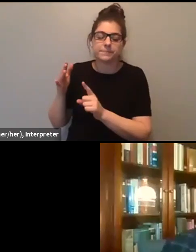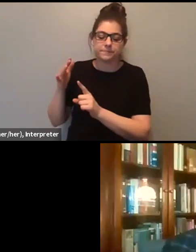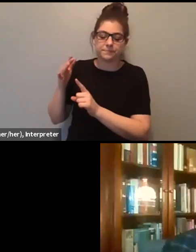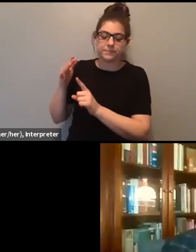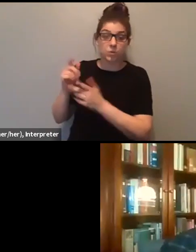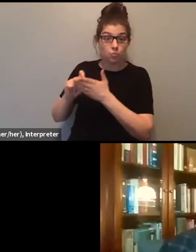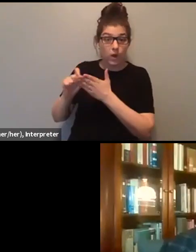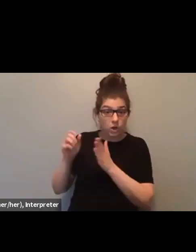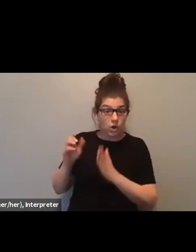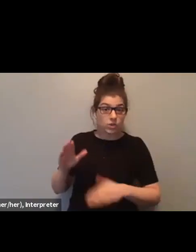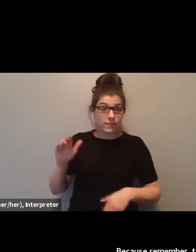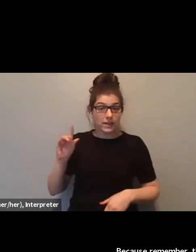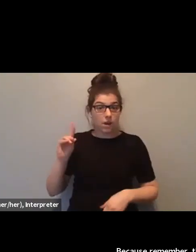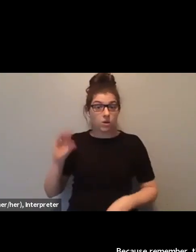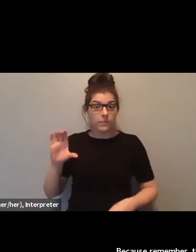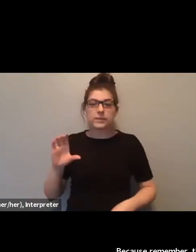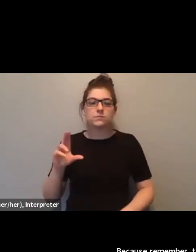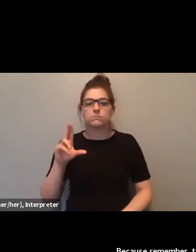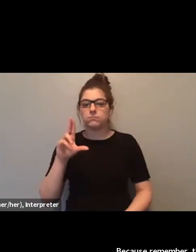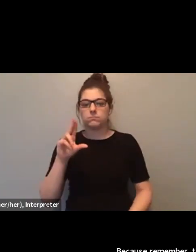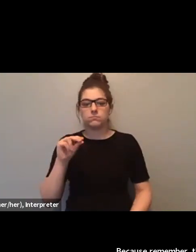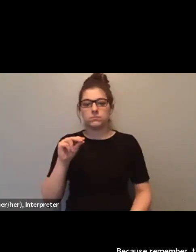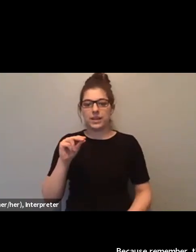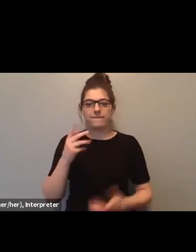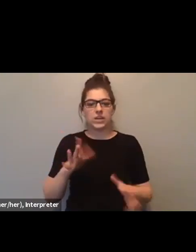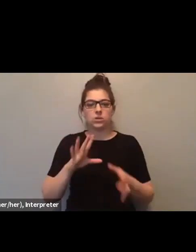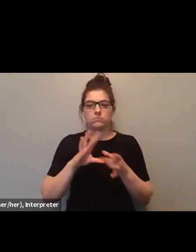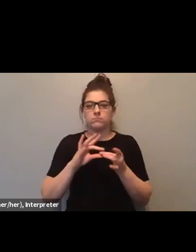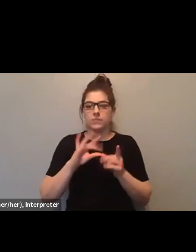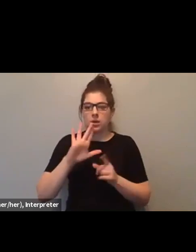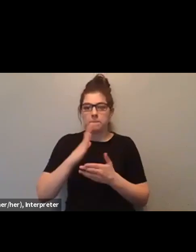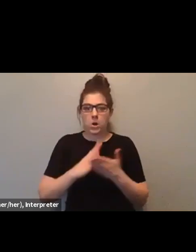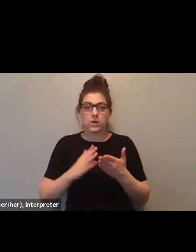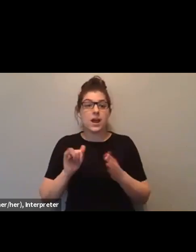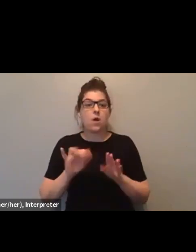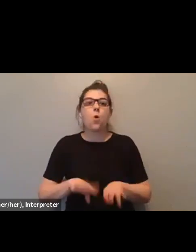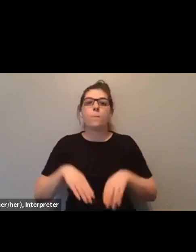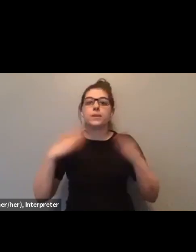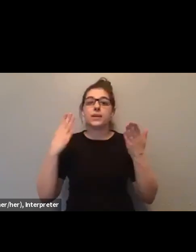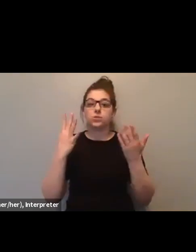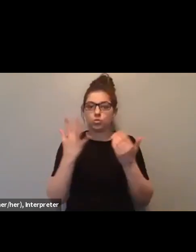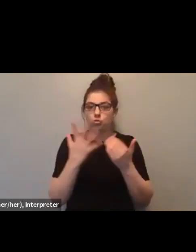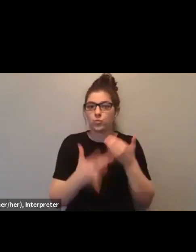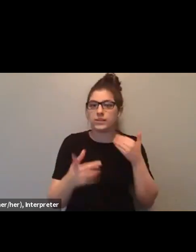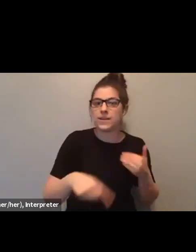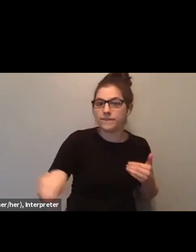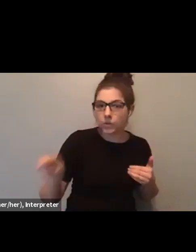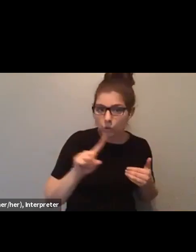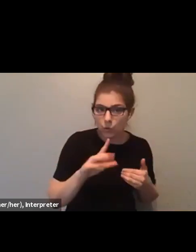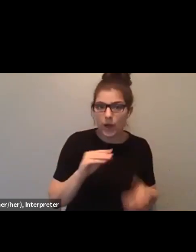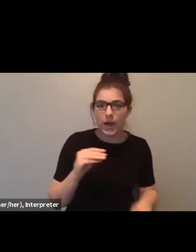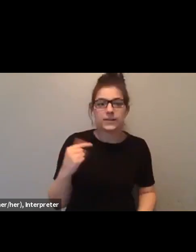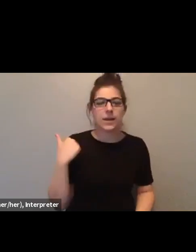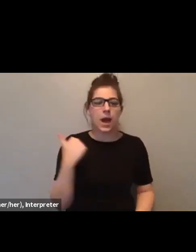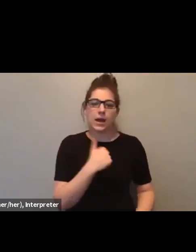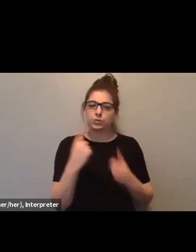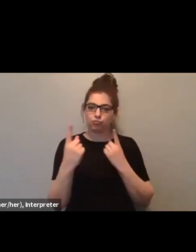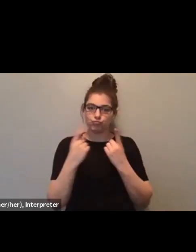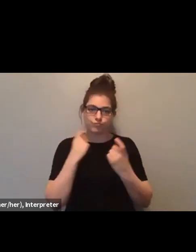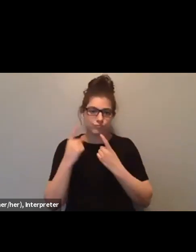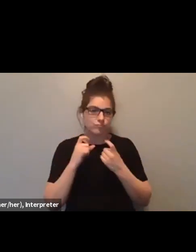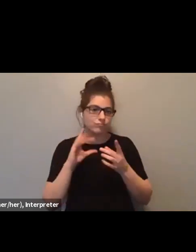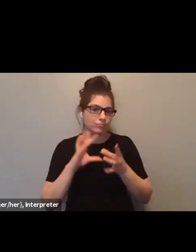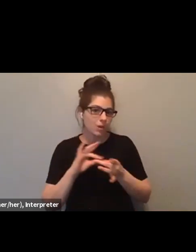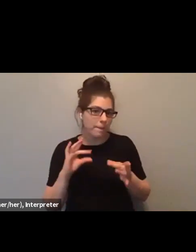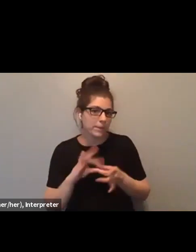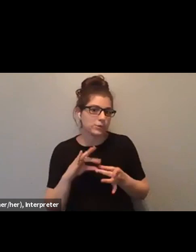writers of the document. They've sort of said their piece and are now opening it up to the rest of you and the rest of us. So questions, comments,